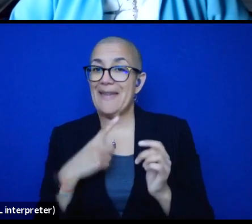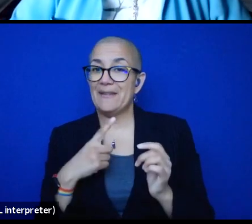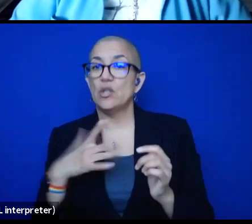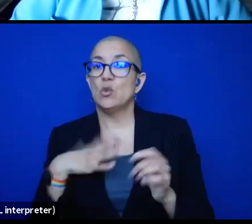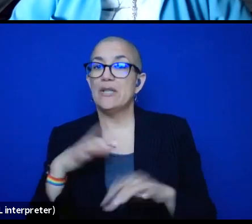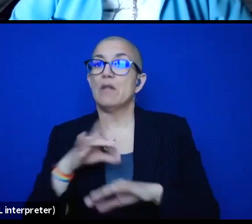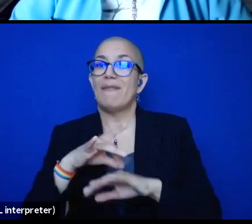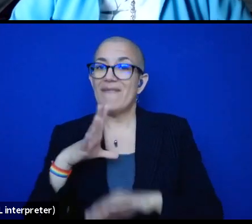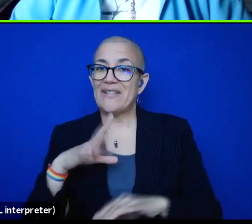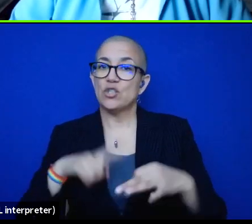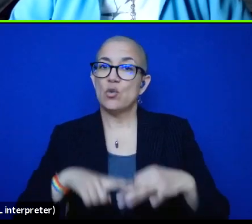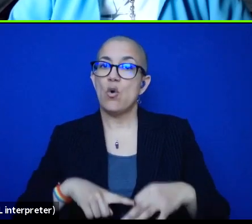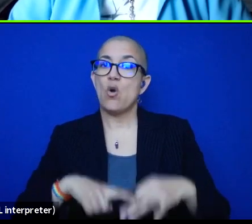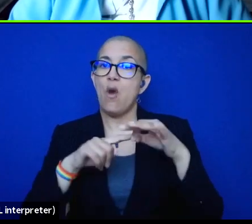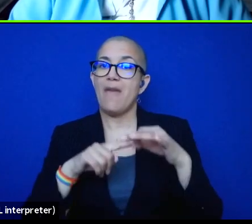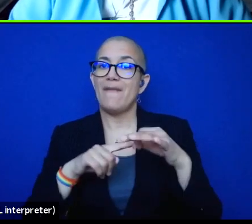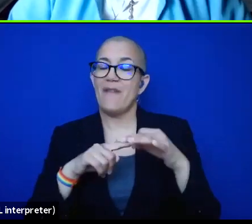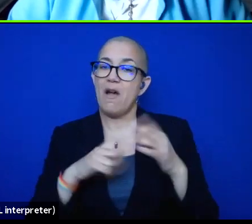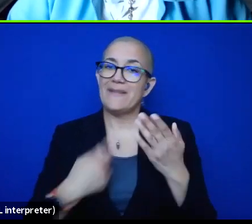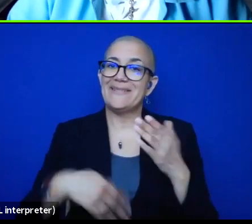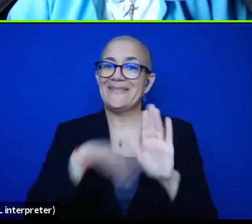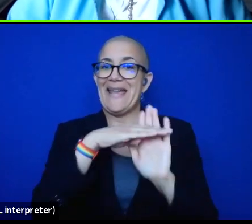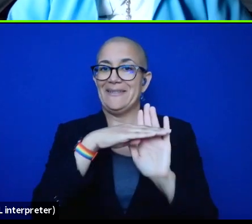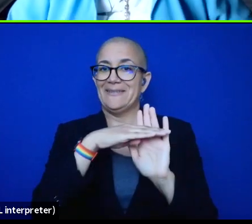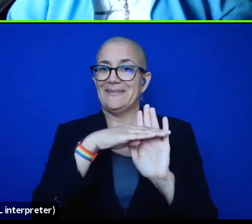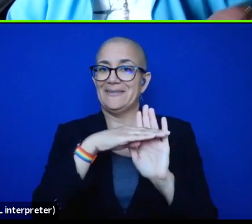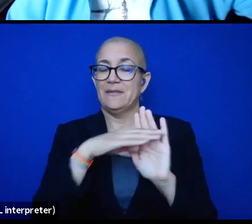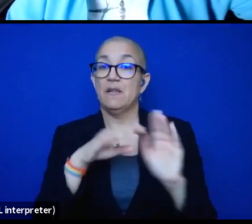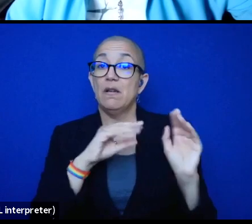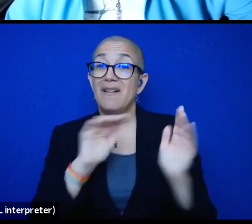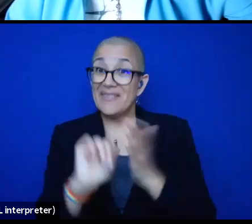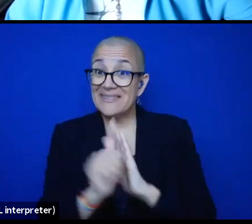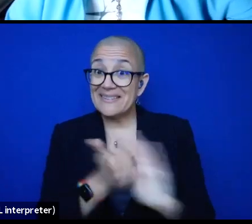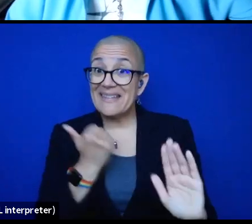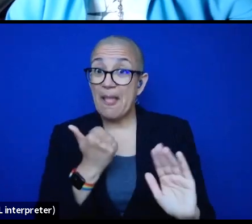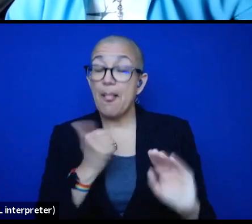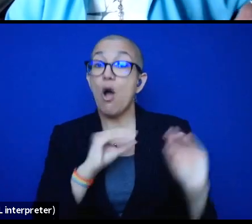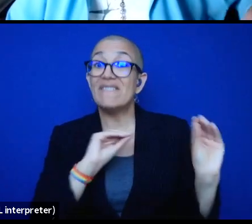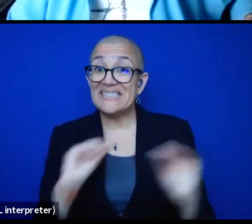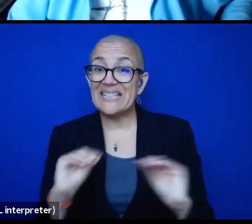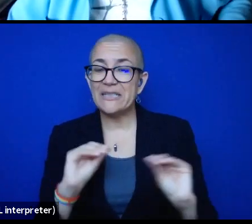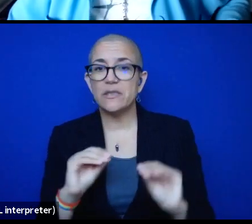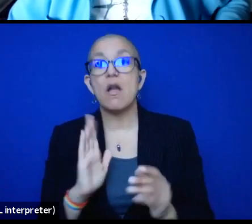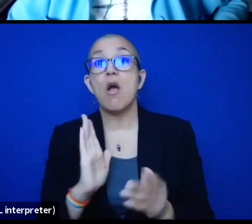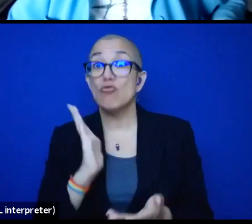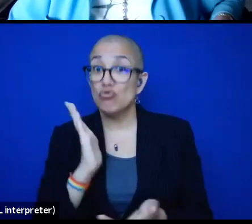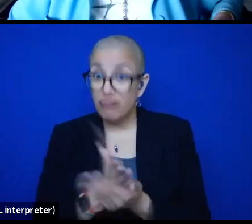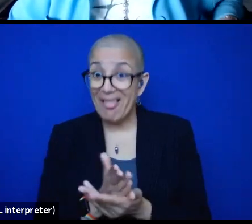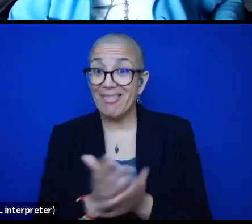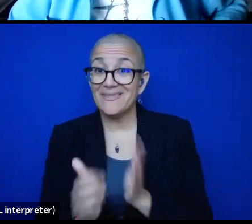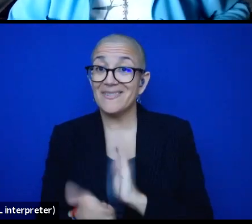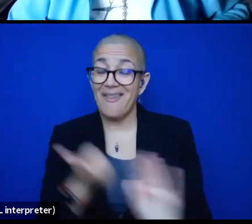qualified status, because the skill of teaching is a real skill. And again, Leila touched on this.